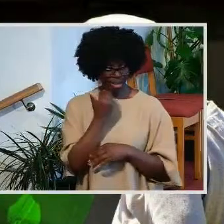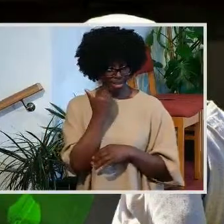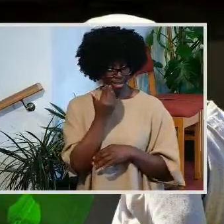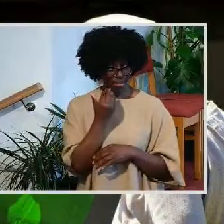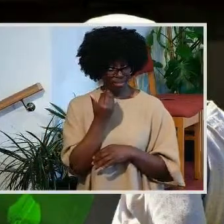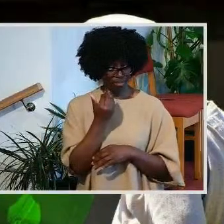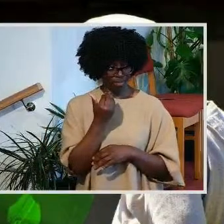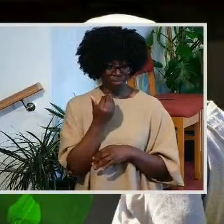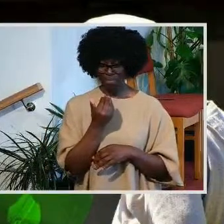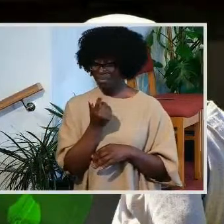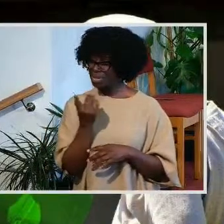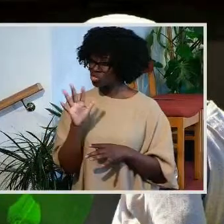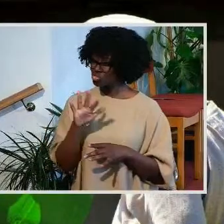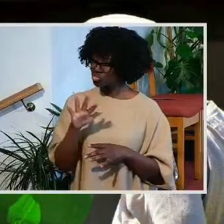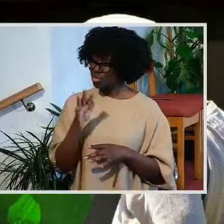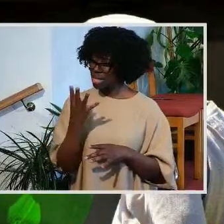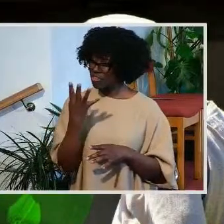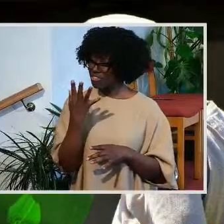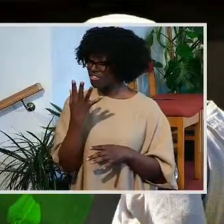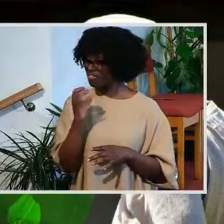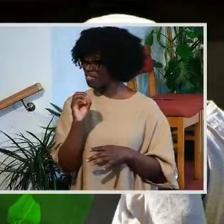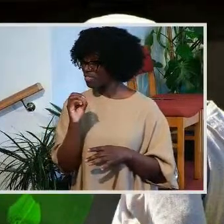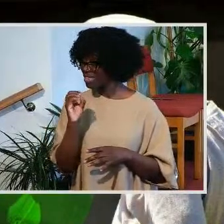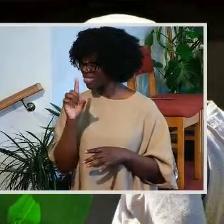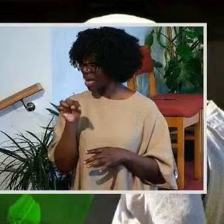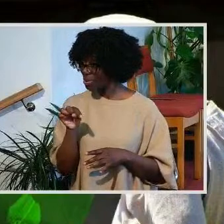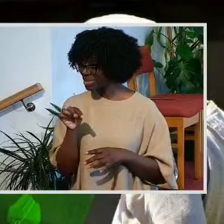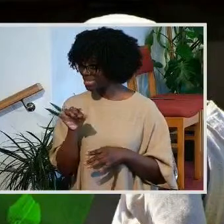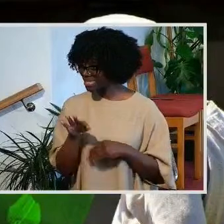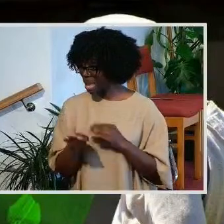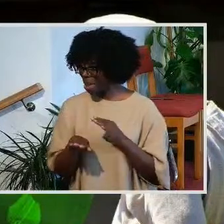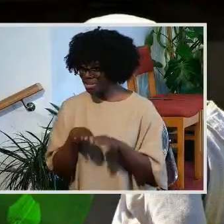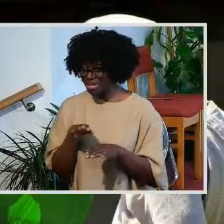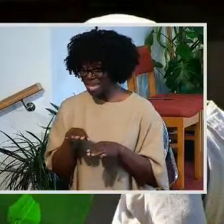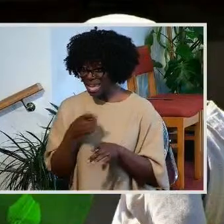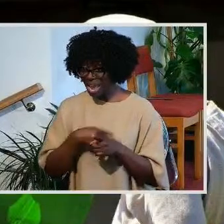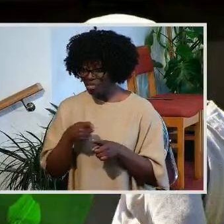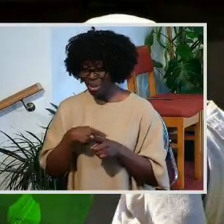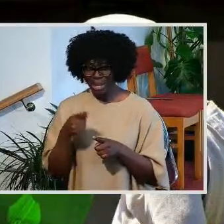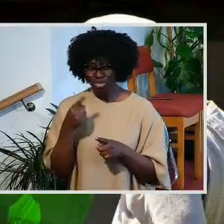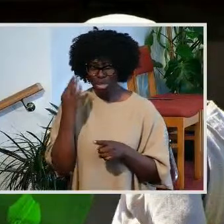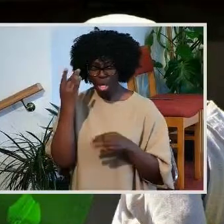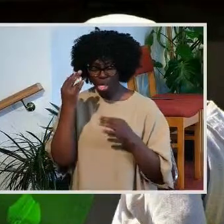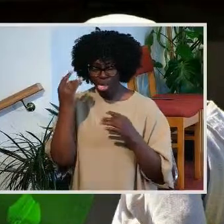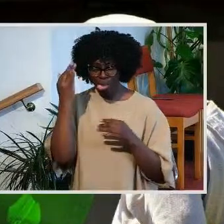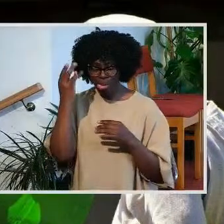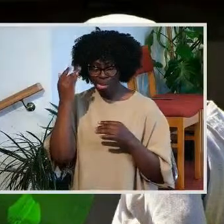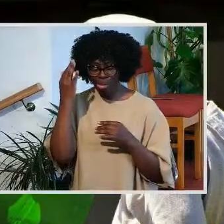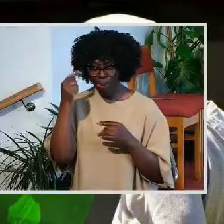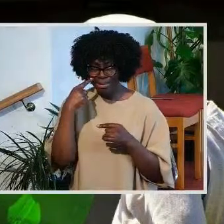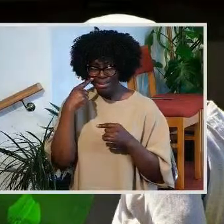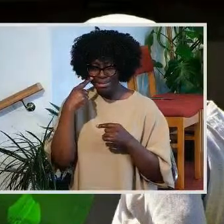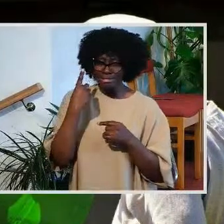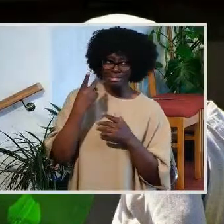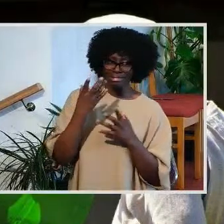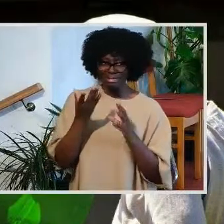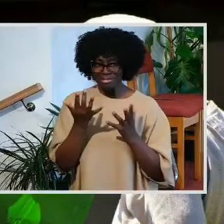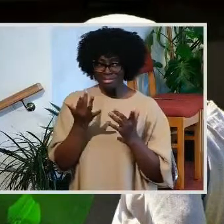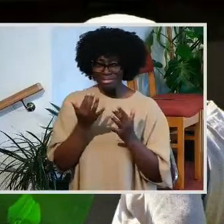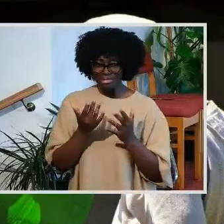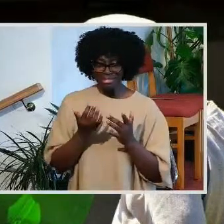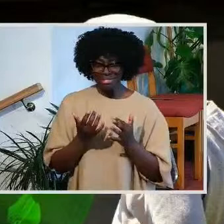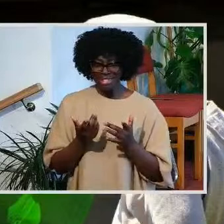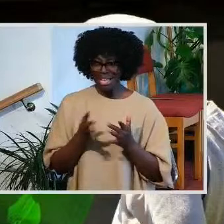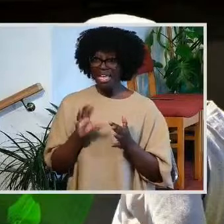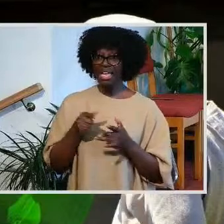your 50,000 steps a week. I'm just trying to calculate it in my head for